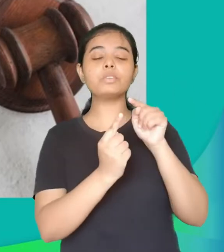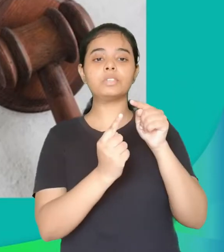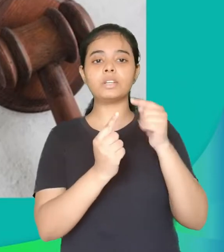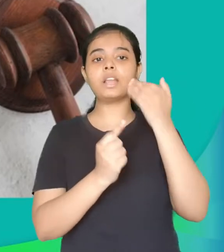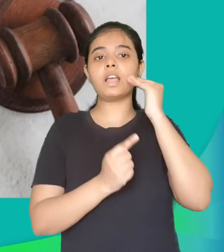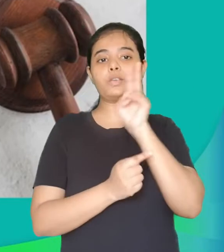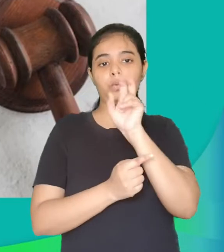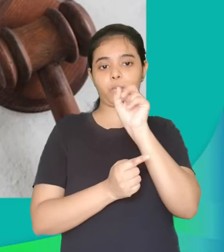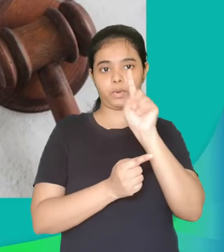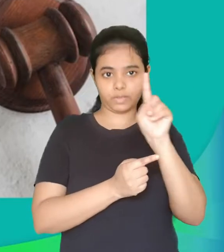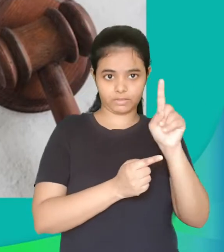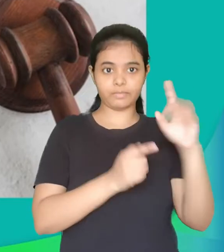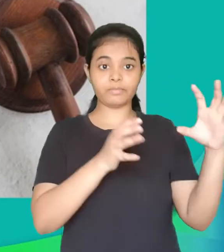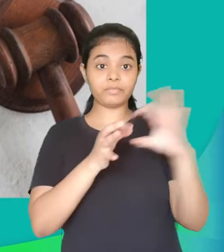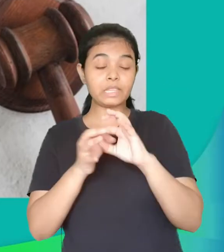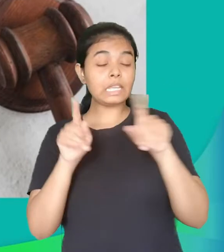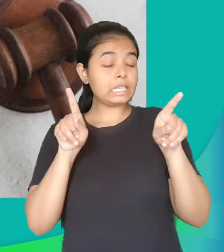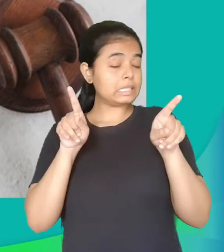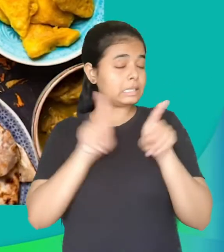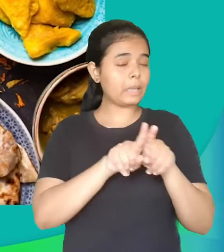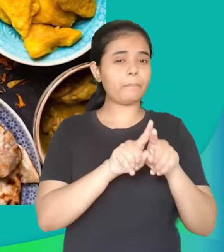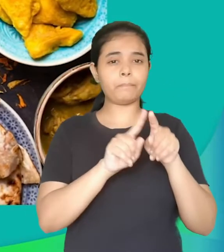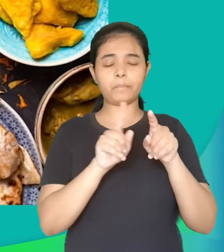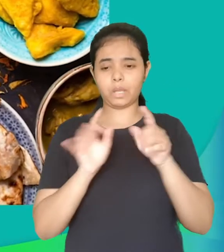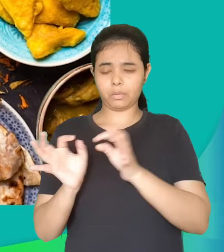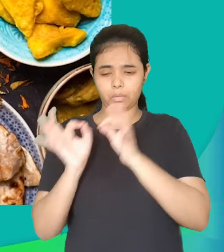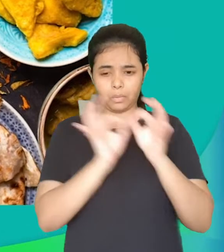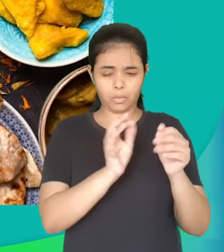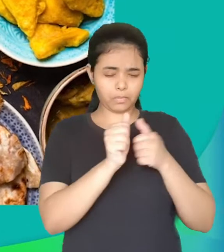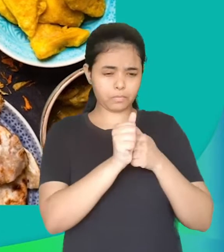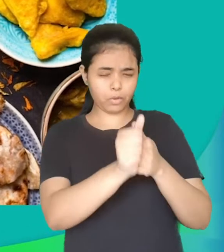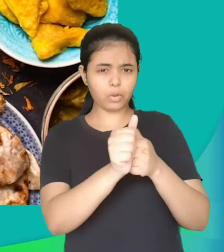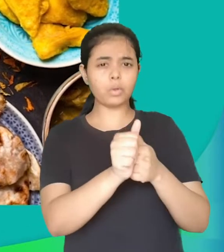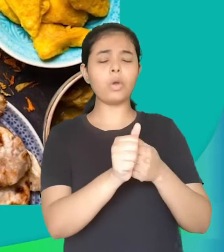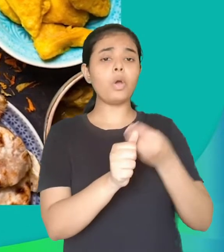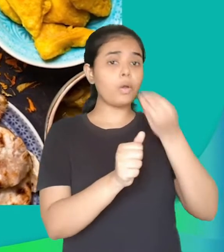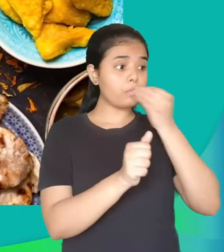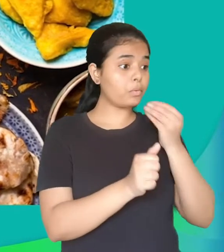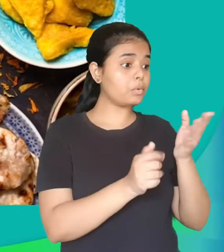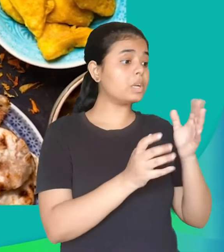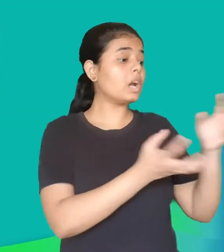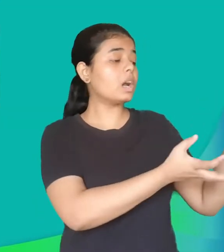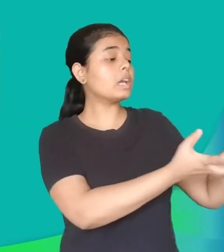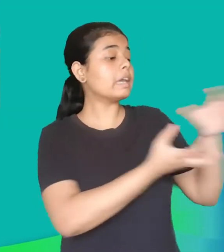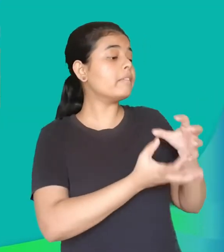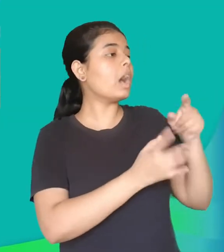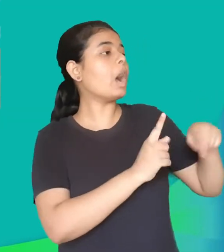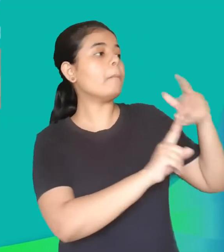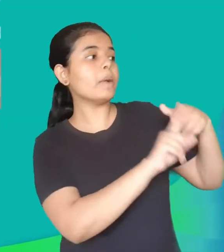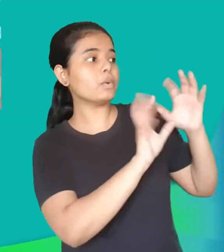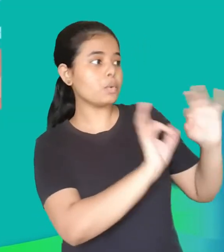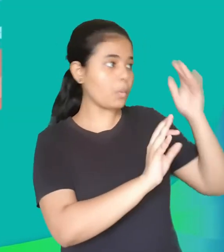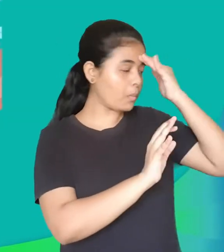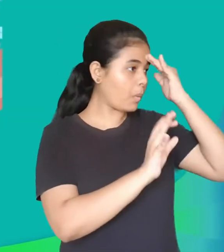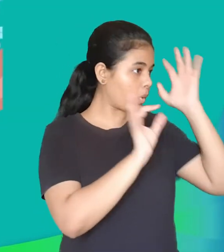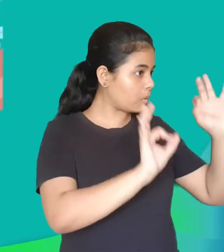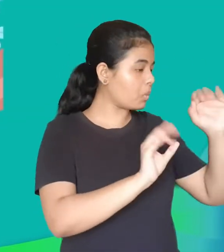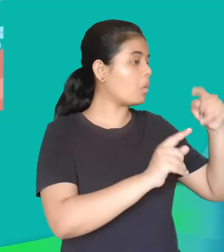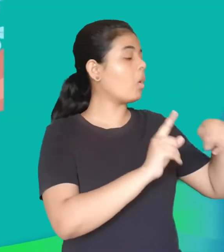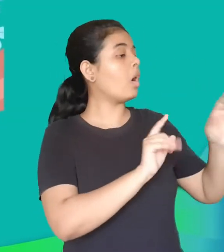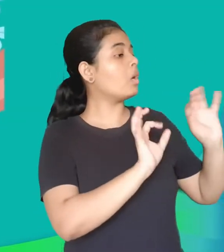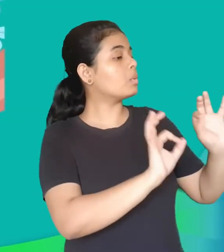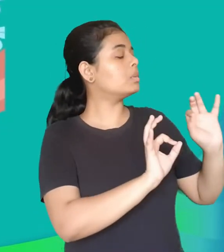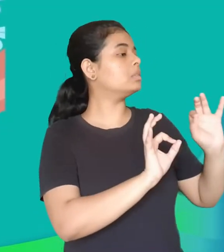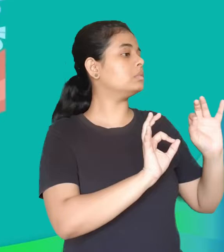Business Regulations 2011, and such foods shall be obtained from reliable sources